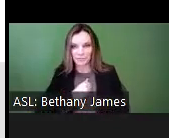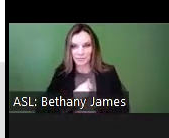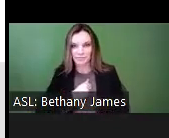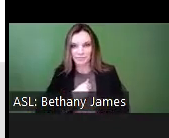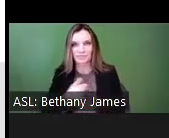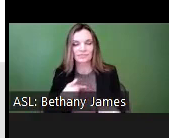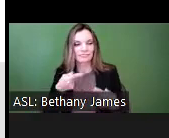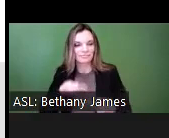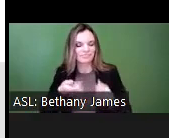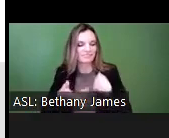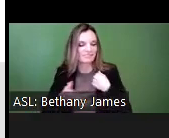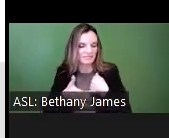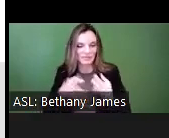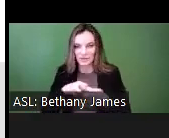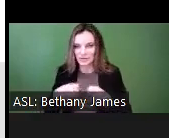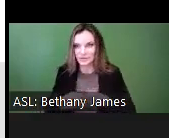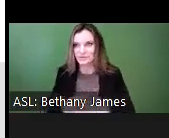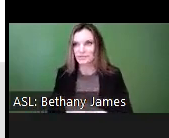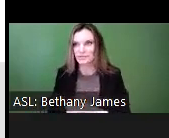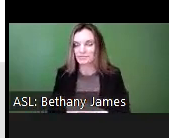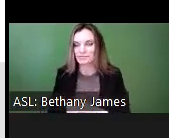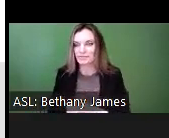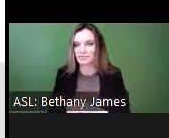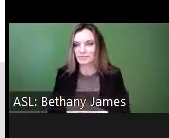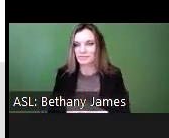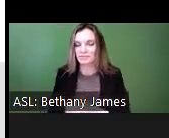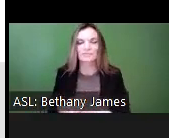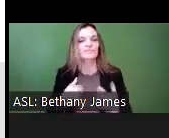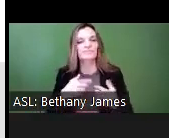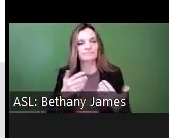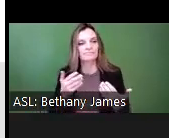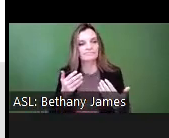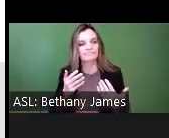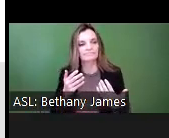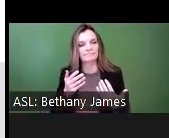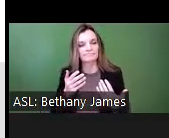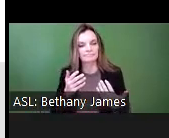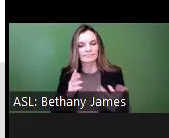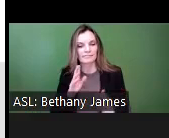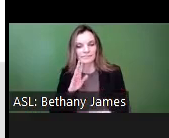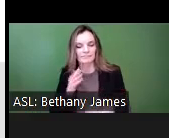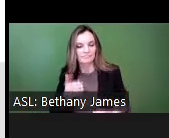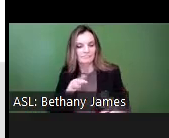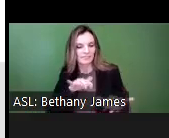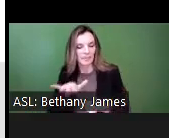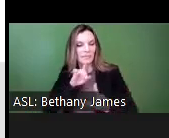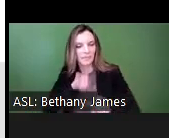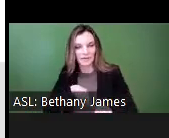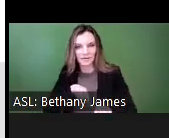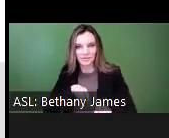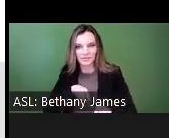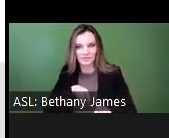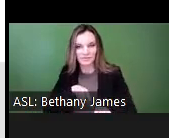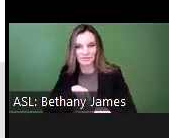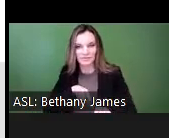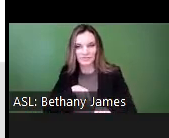technical difficulties. We will get answers typed in, and then sounds